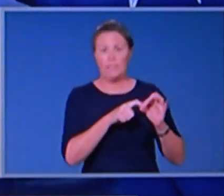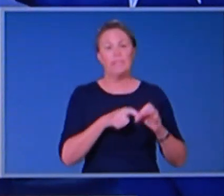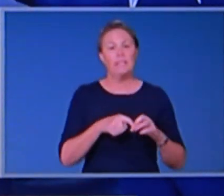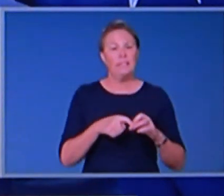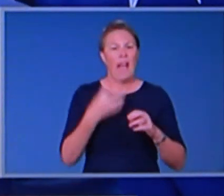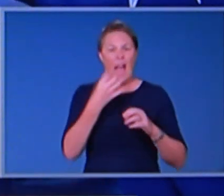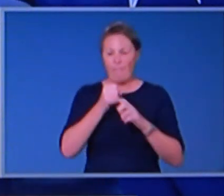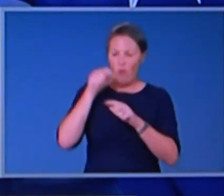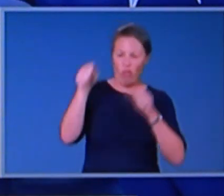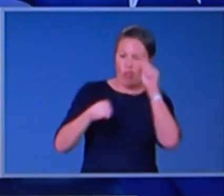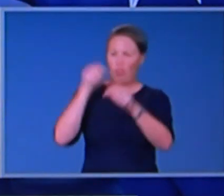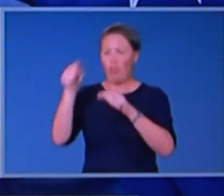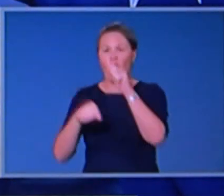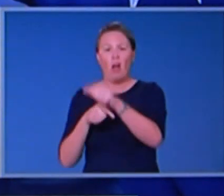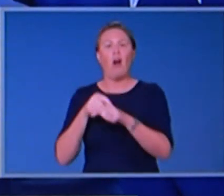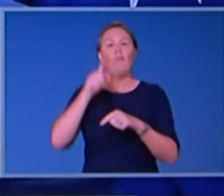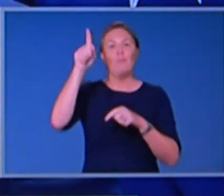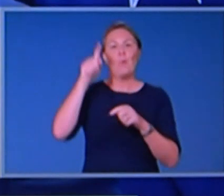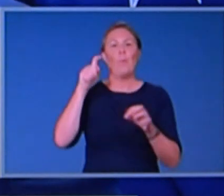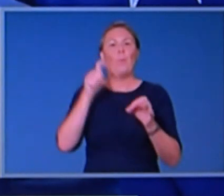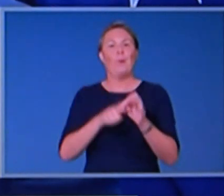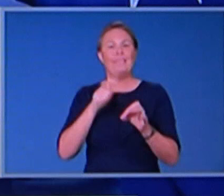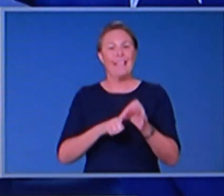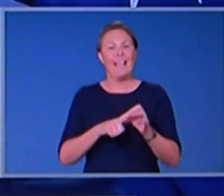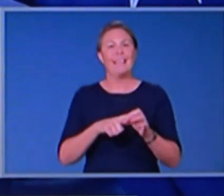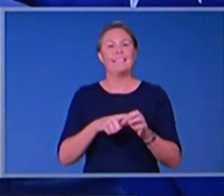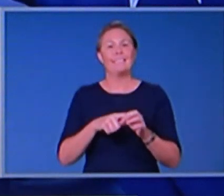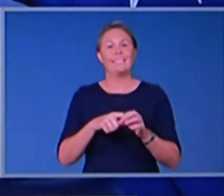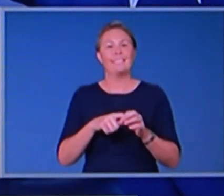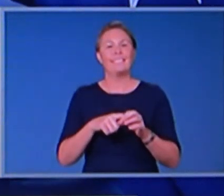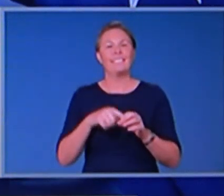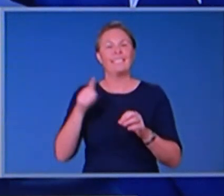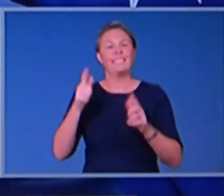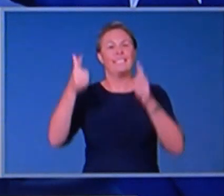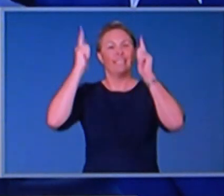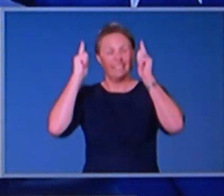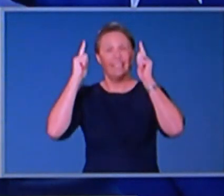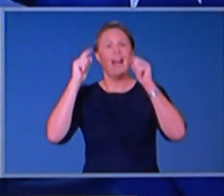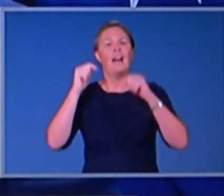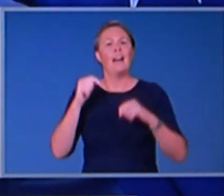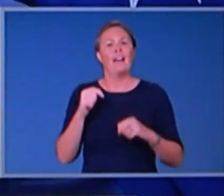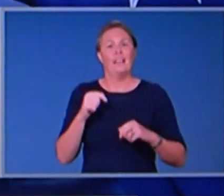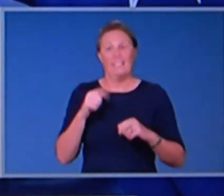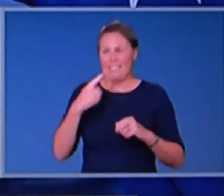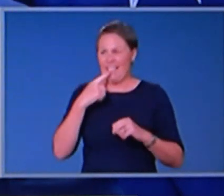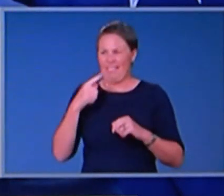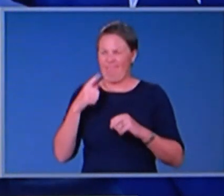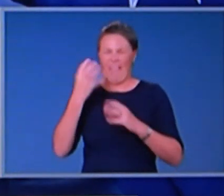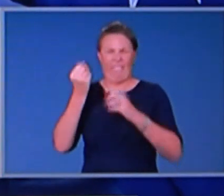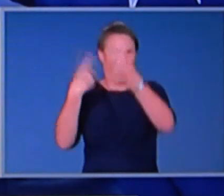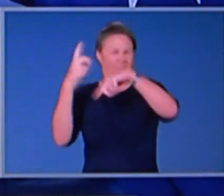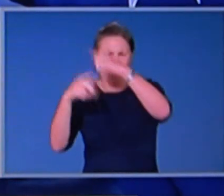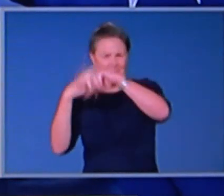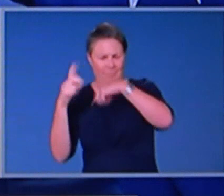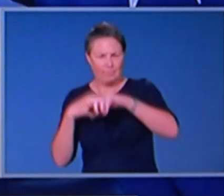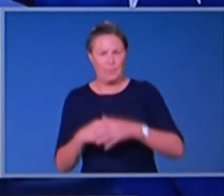militant teachers' union in her state, and that's the only reason why schooling hasn't returned to normal. How are those sort of comments helpful